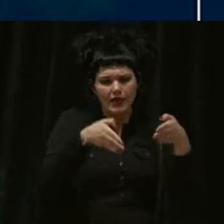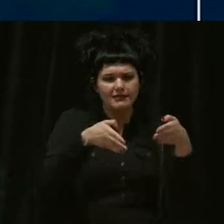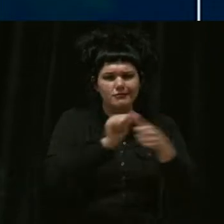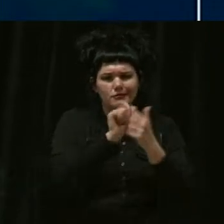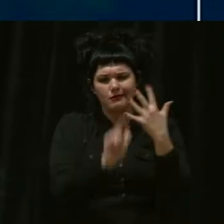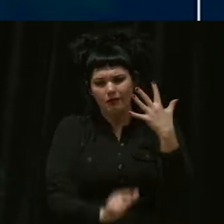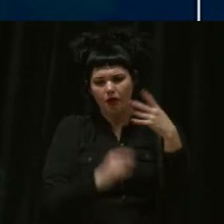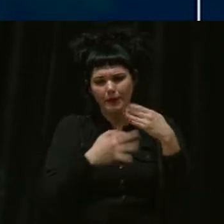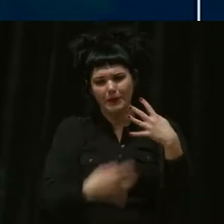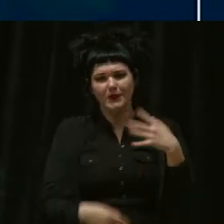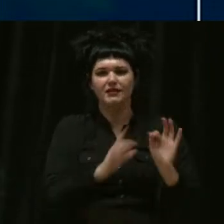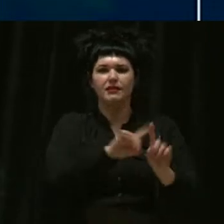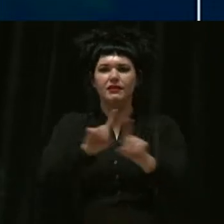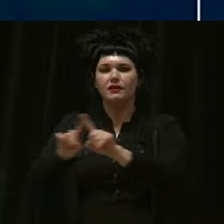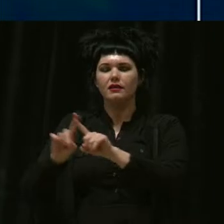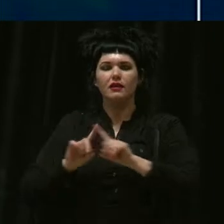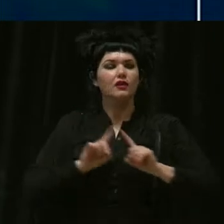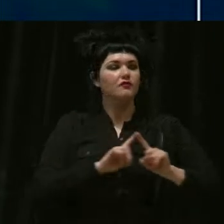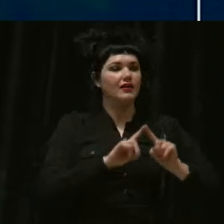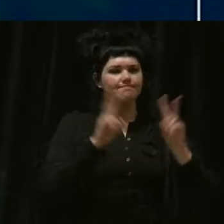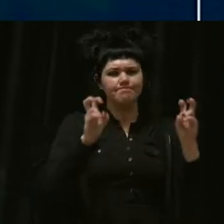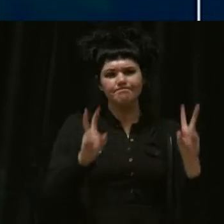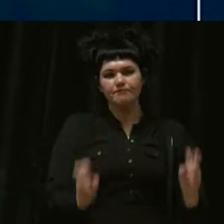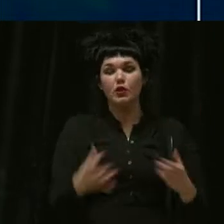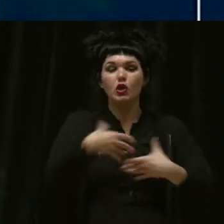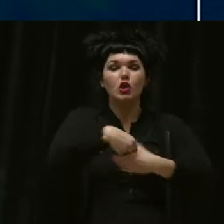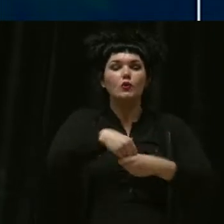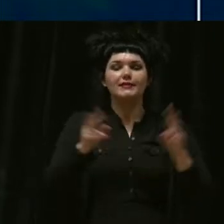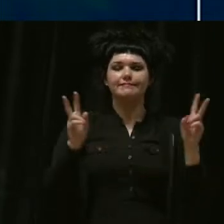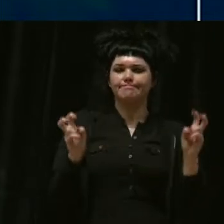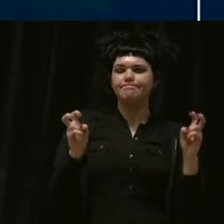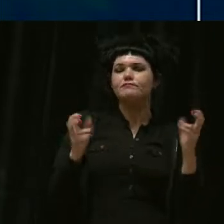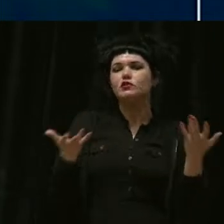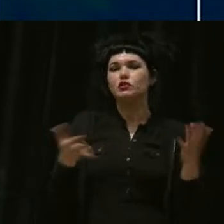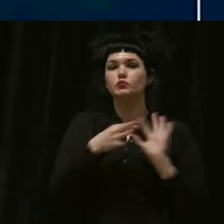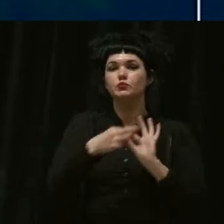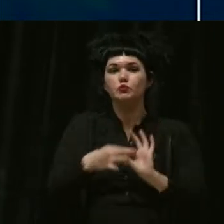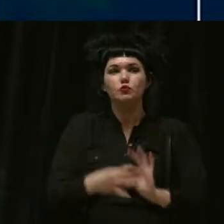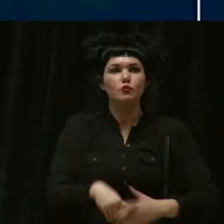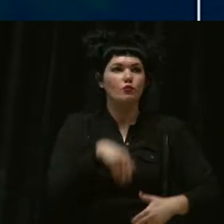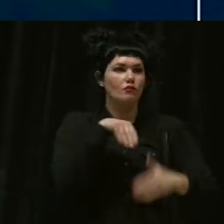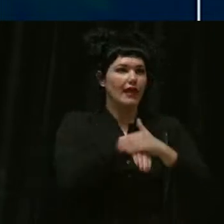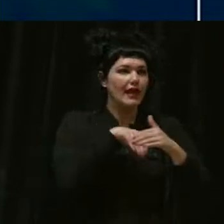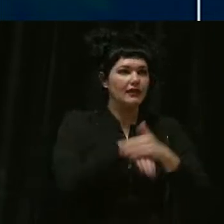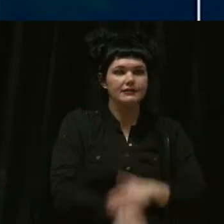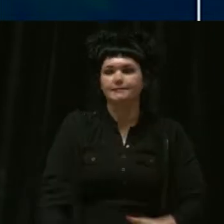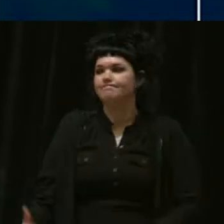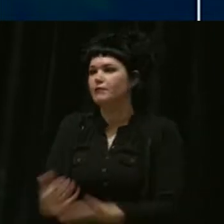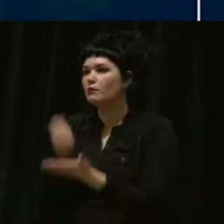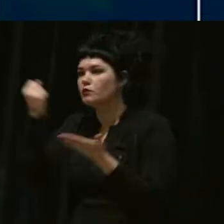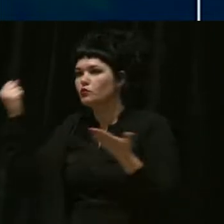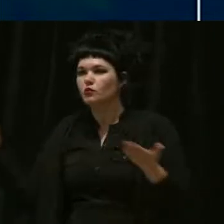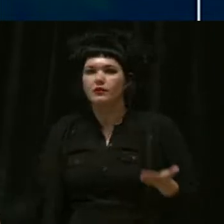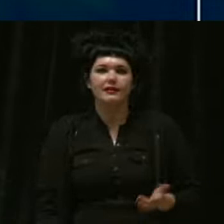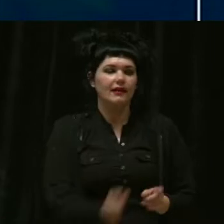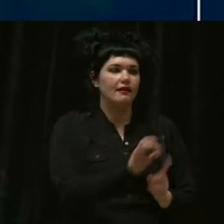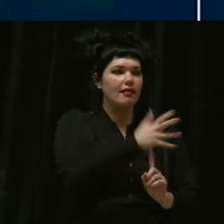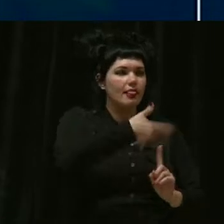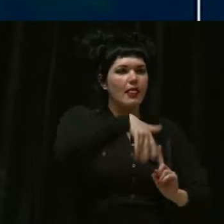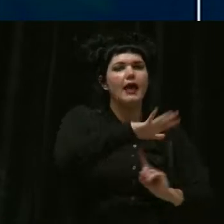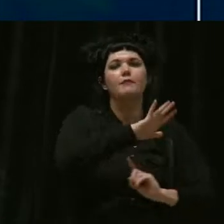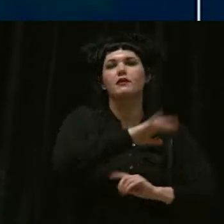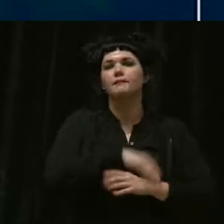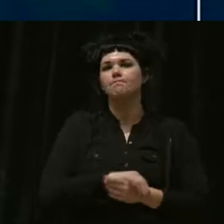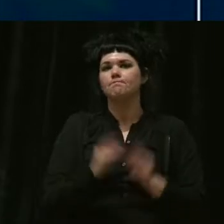different issues, including issues of access, opportunity, climate, issues